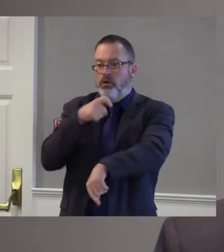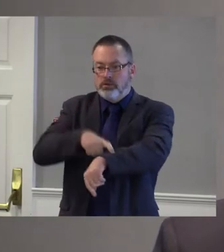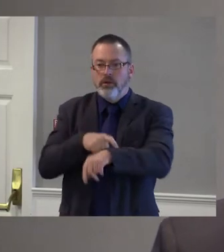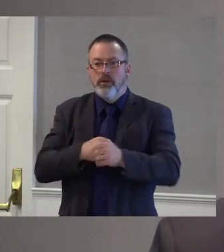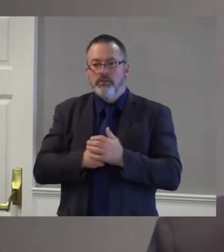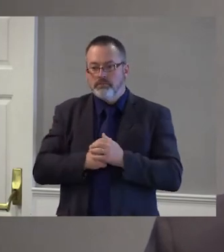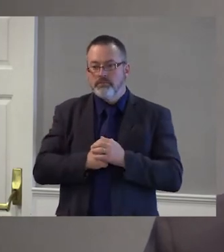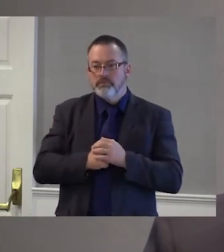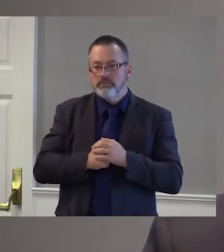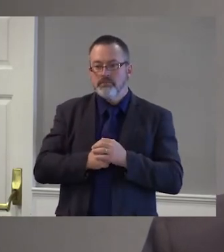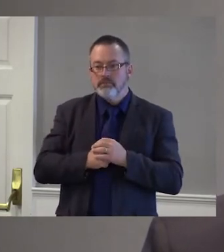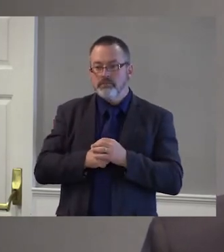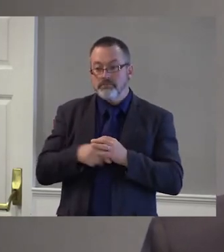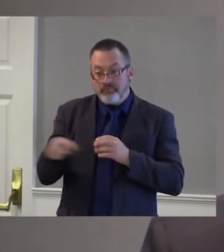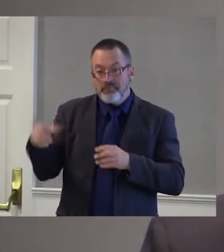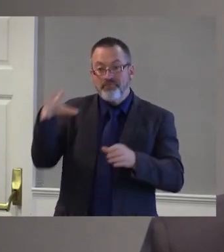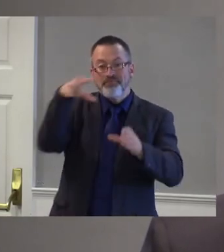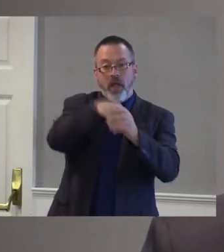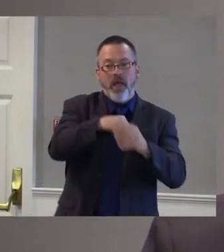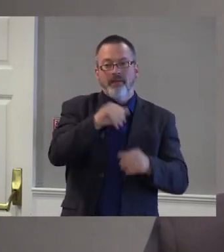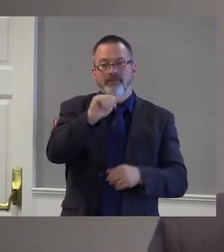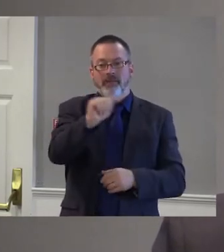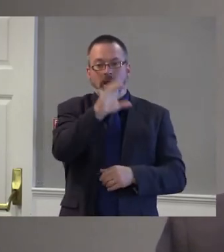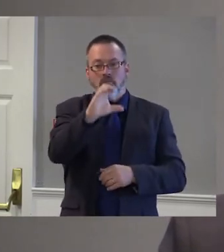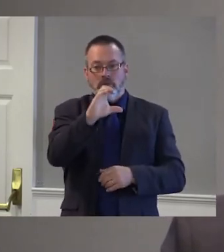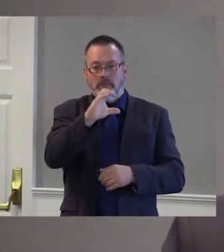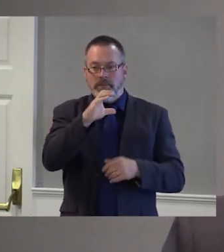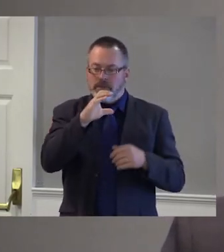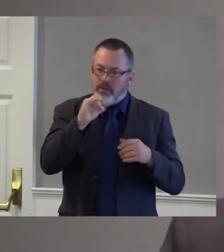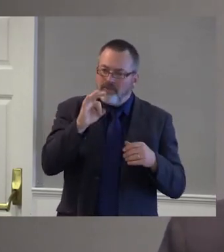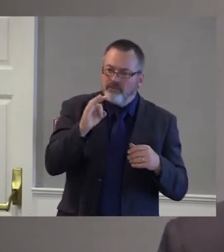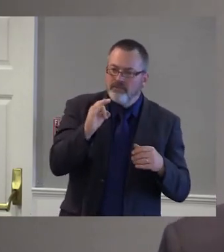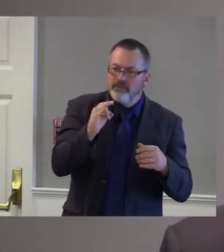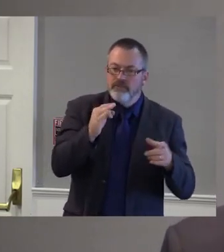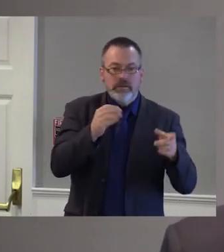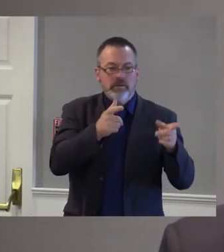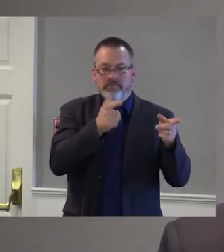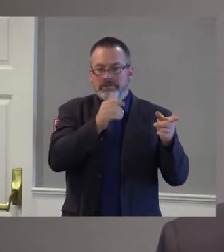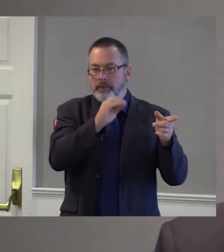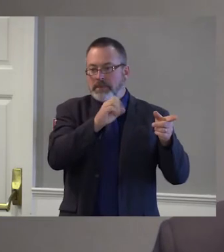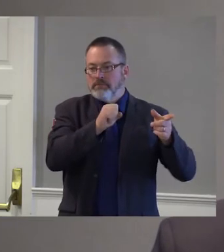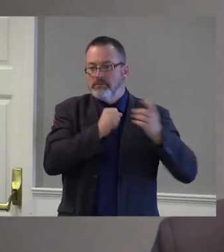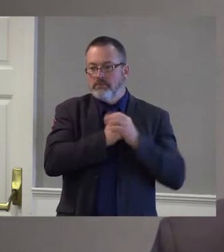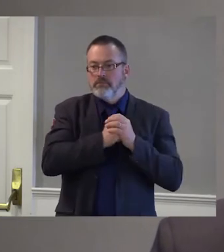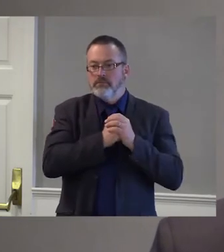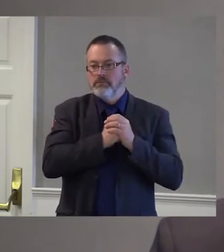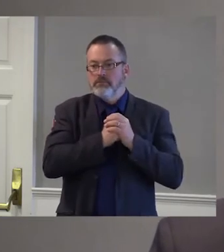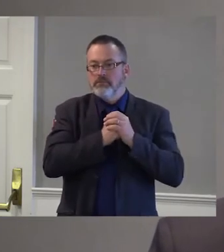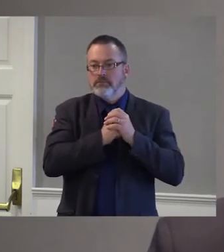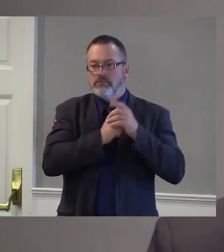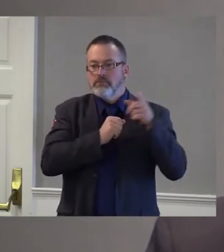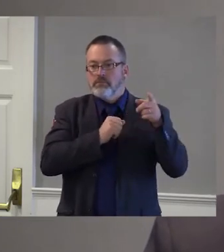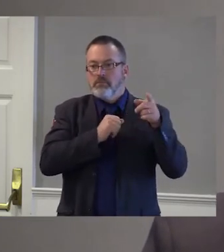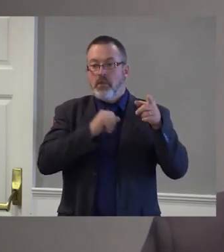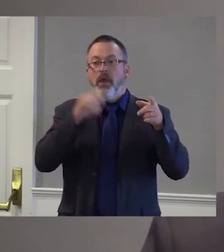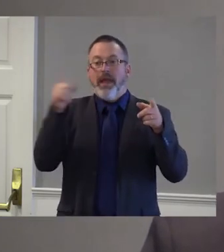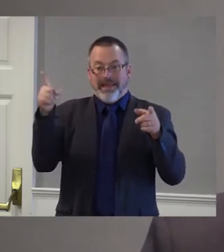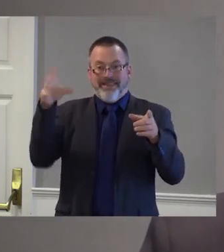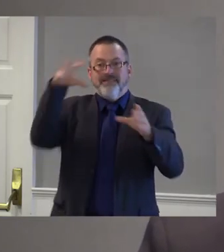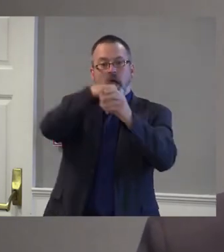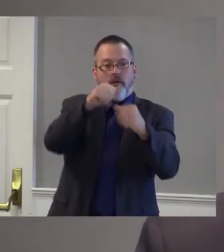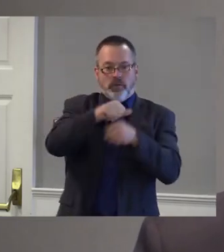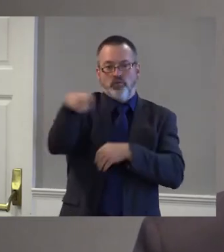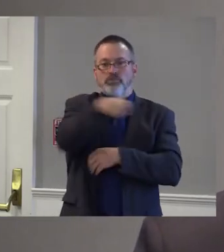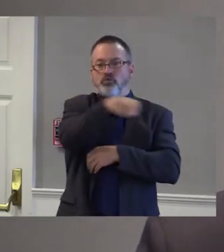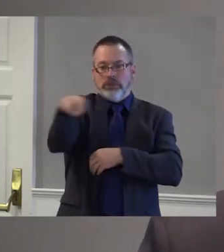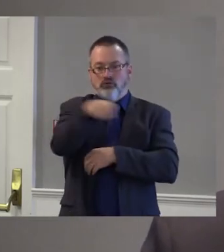Committee, and as a member of the Chittenden County Regional Planning Commission's Transportation Advisory Committee. Adam works